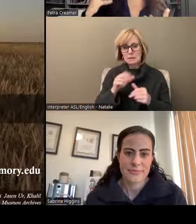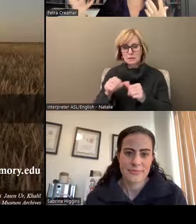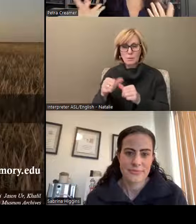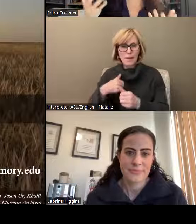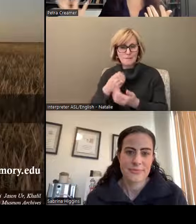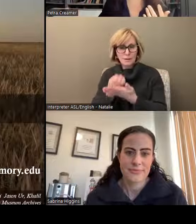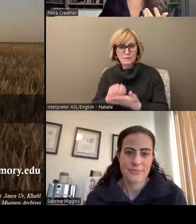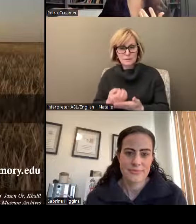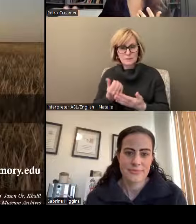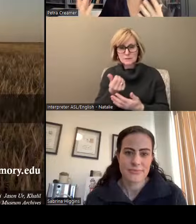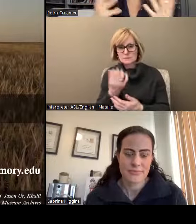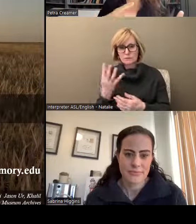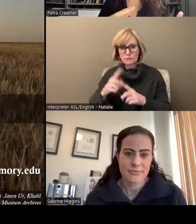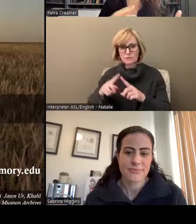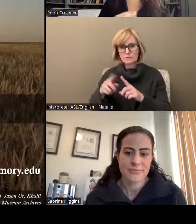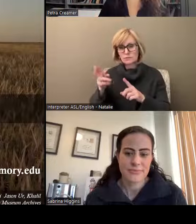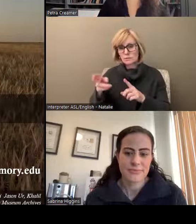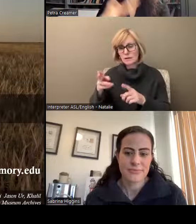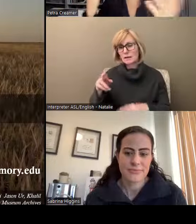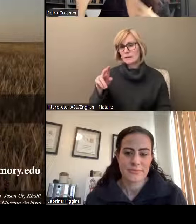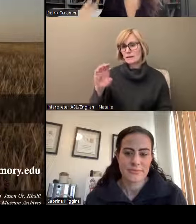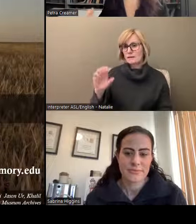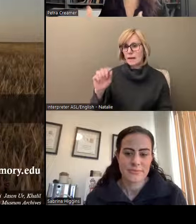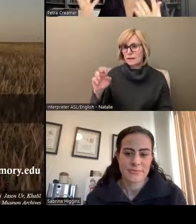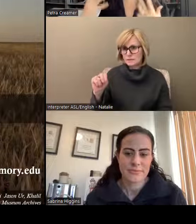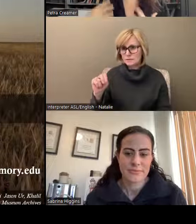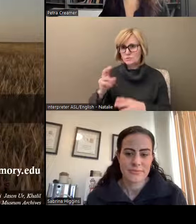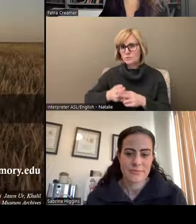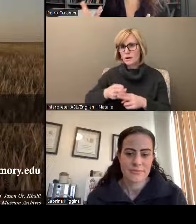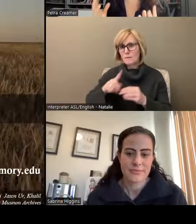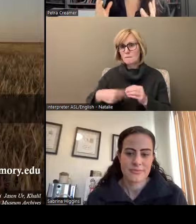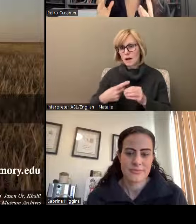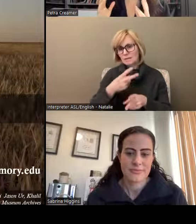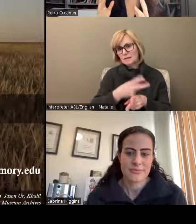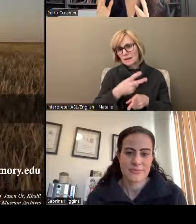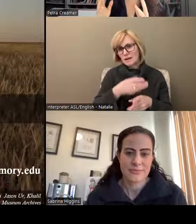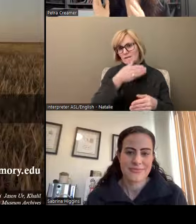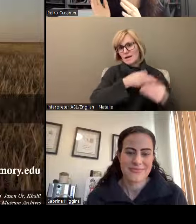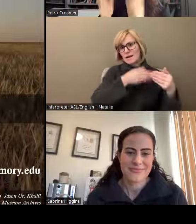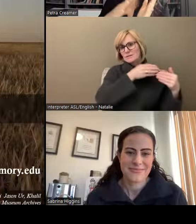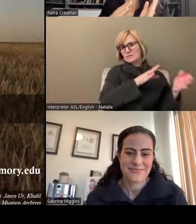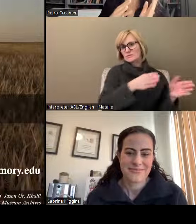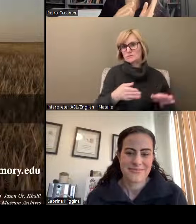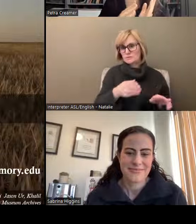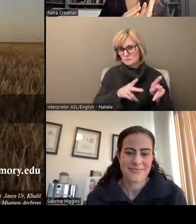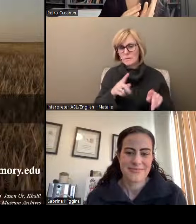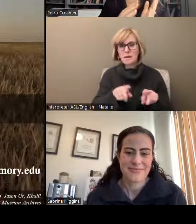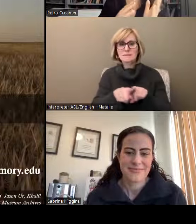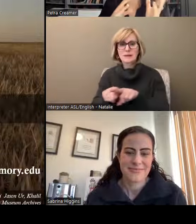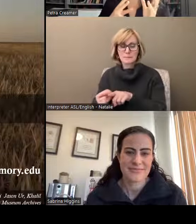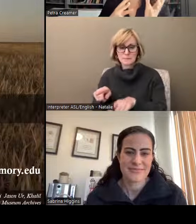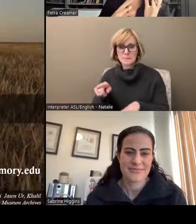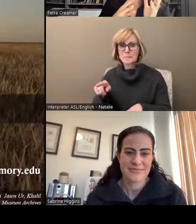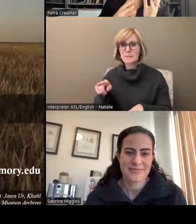from multiple different historical sources where kings are referring to caring for their ancestors. On the flip side, it